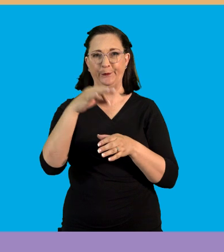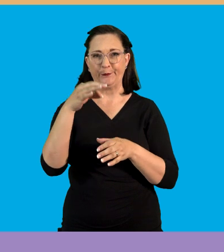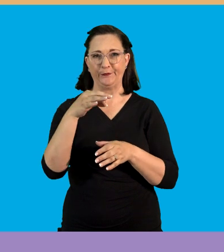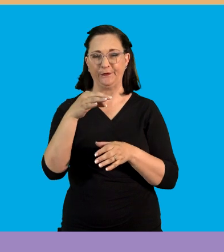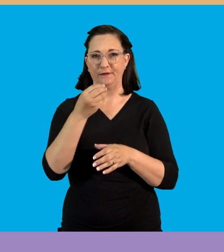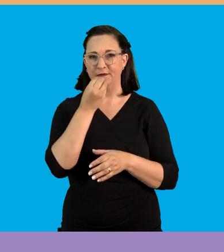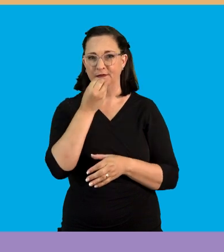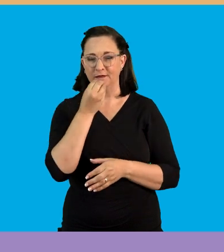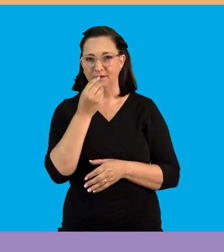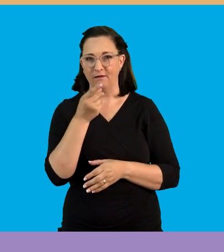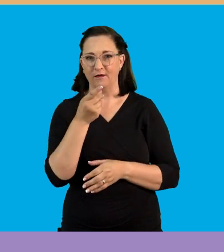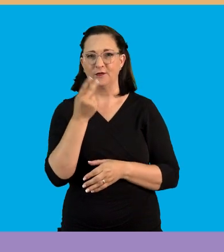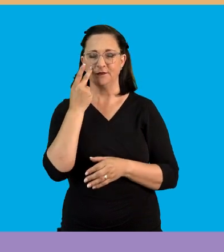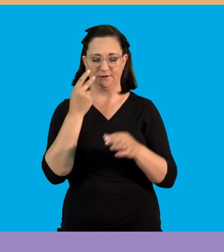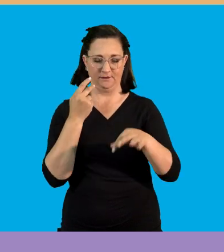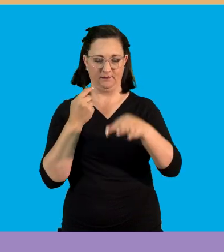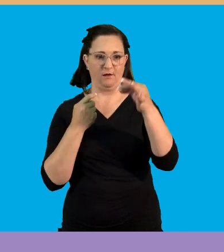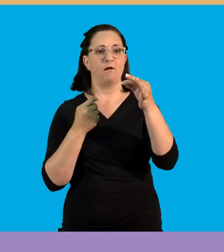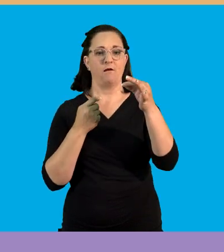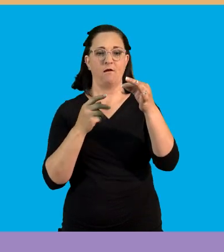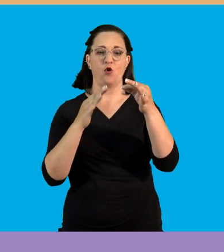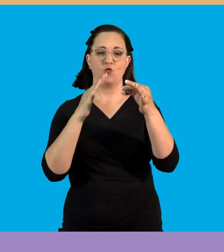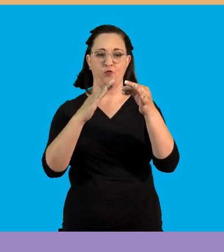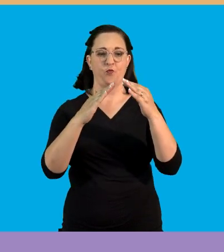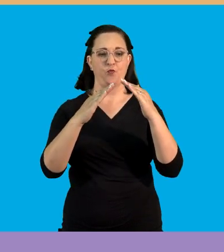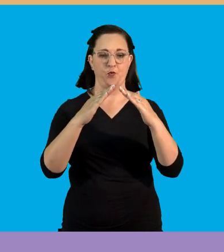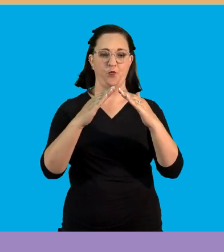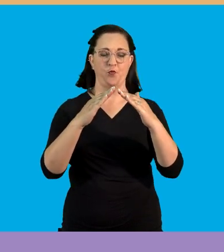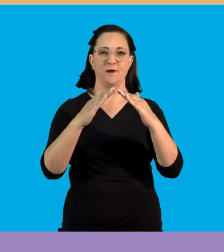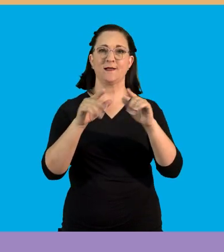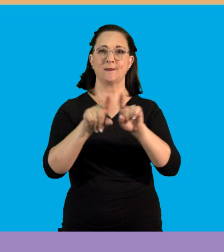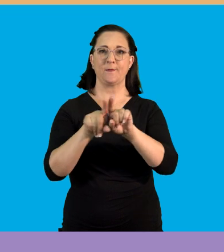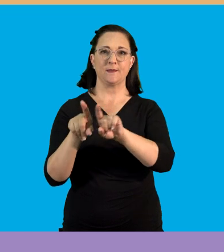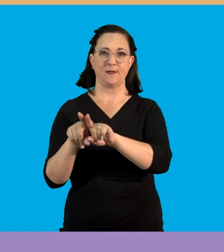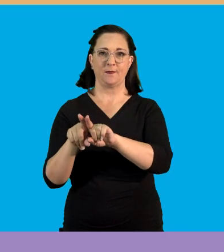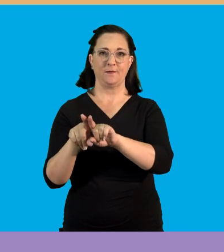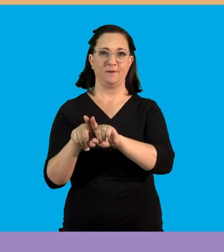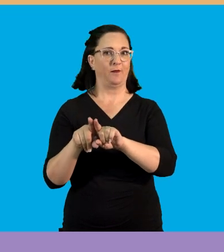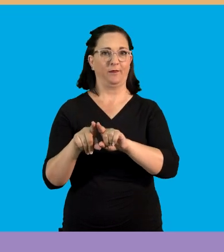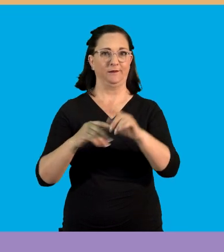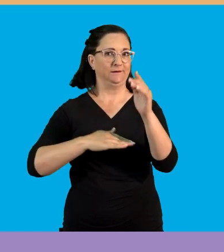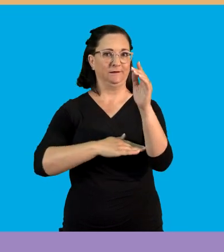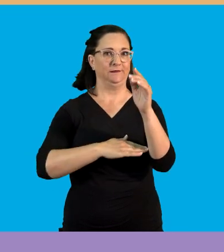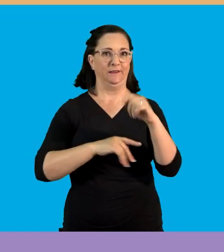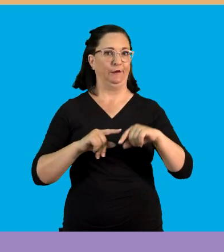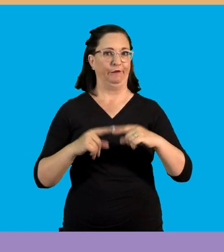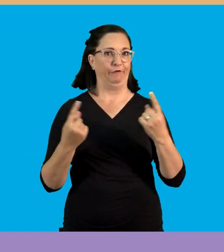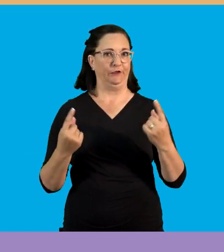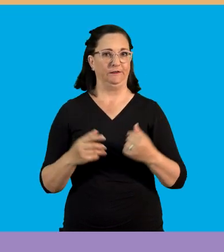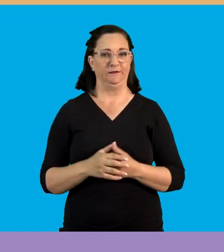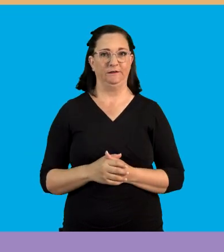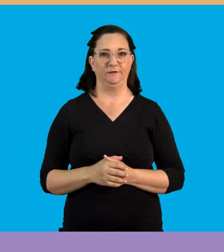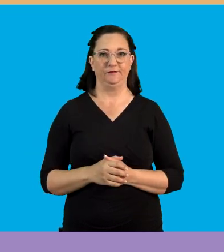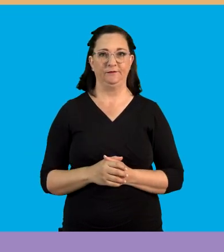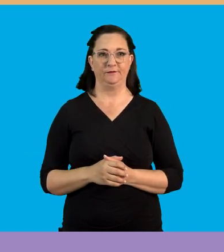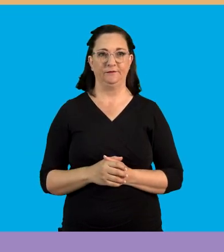chips that you would eat. When you look at them, you would see that 2 of those sides are equal, whilst the other one is different from the